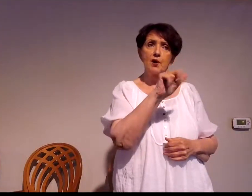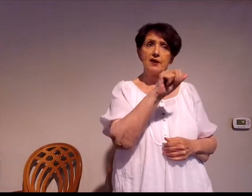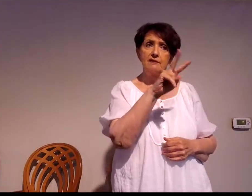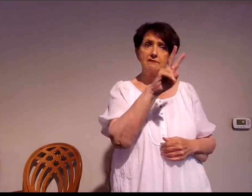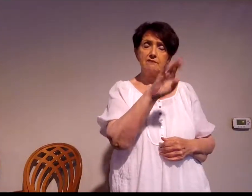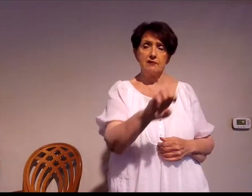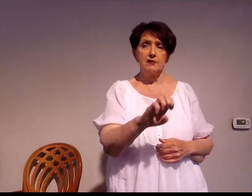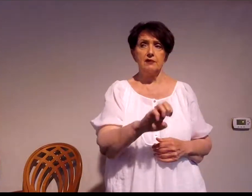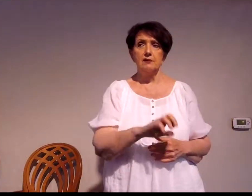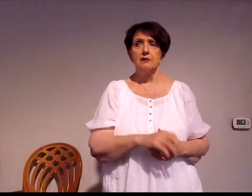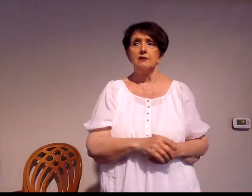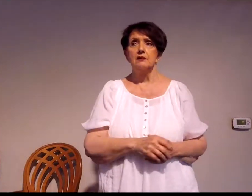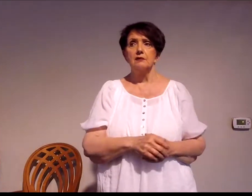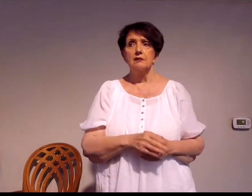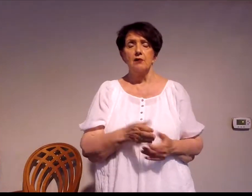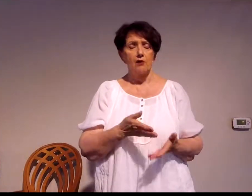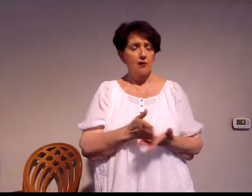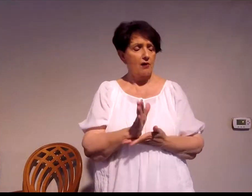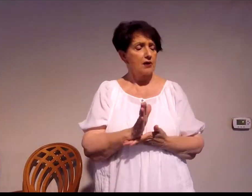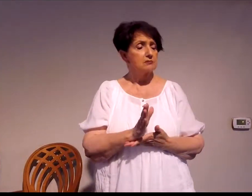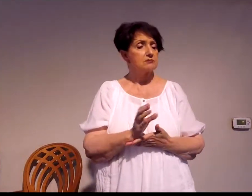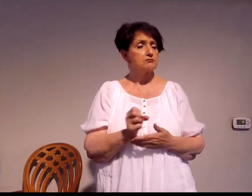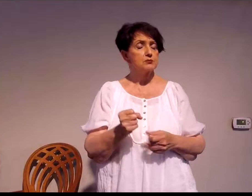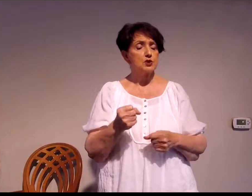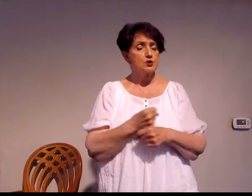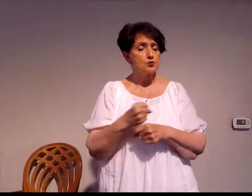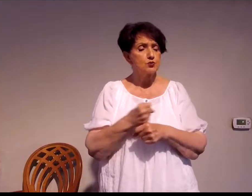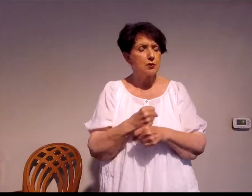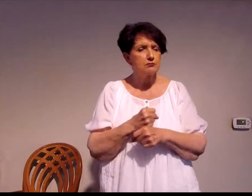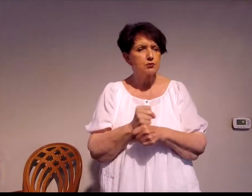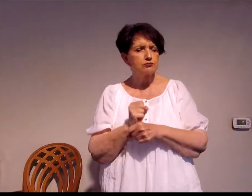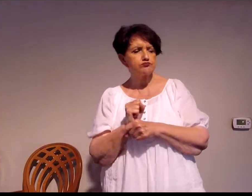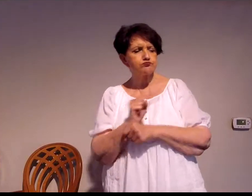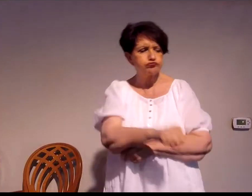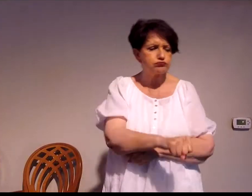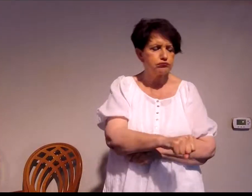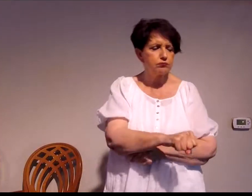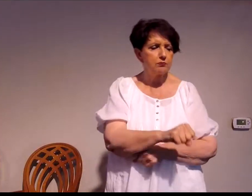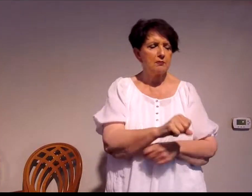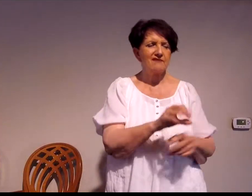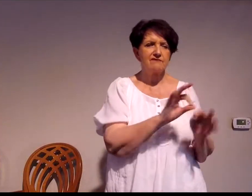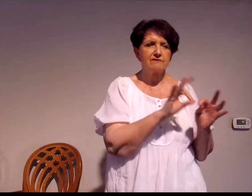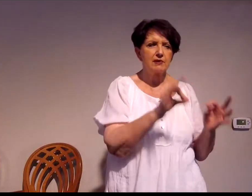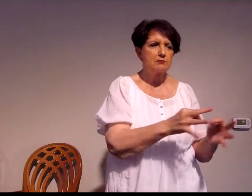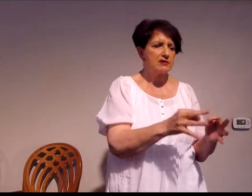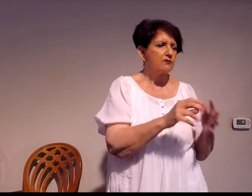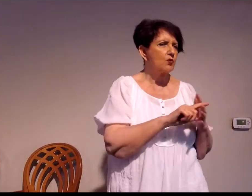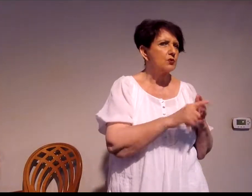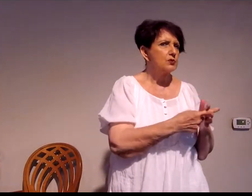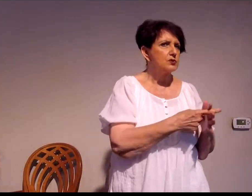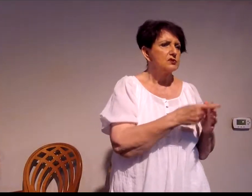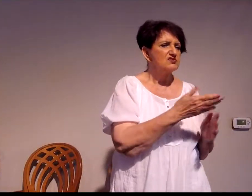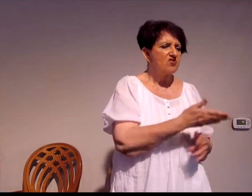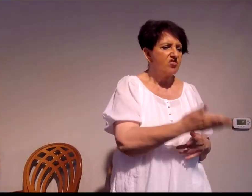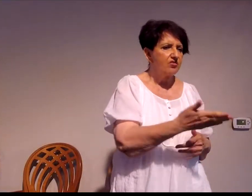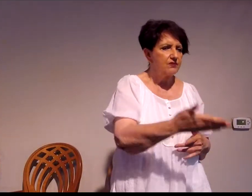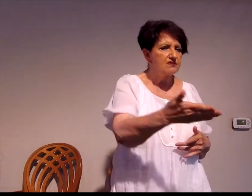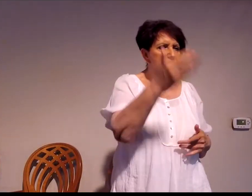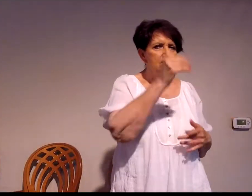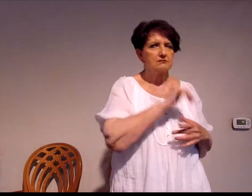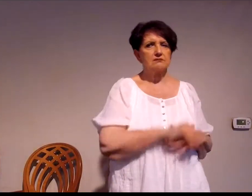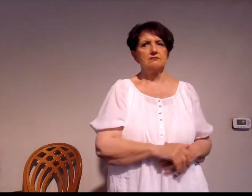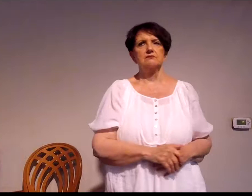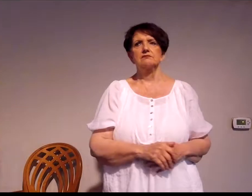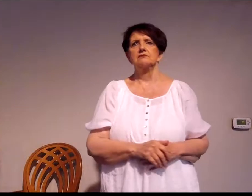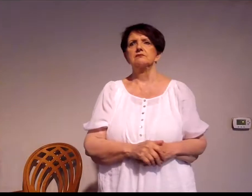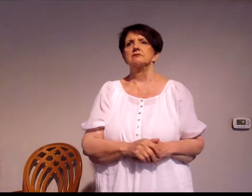right, I'm going to rumble with my family of origin stuff. But there